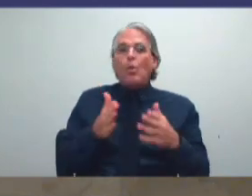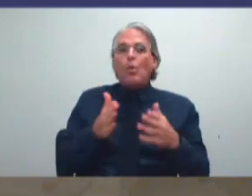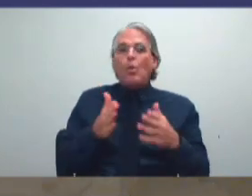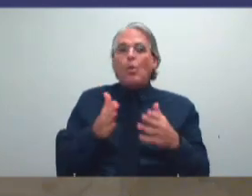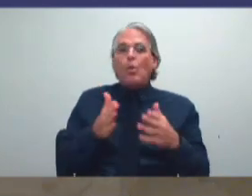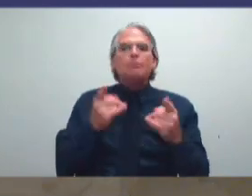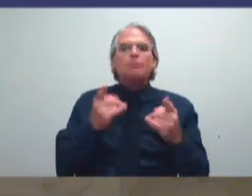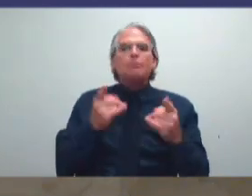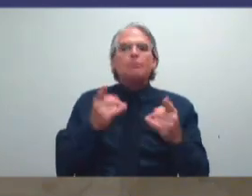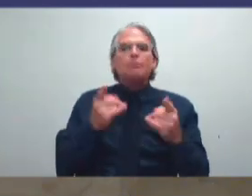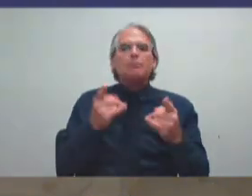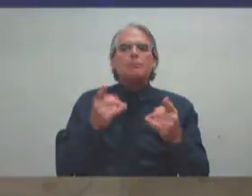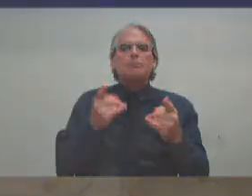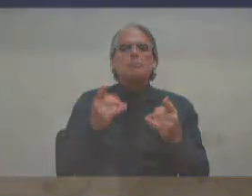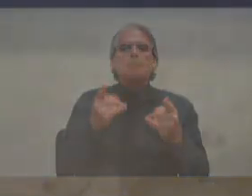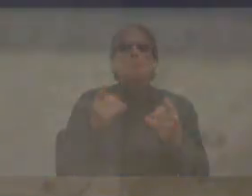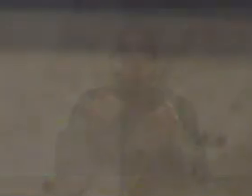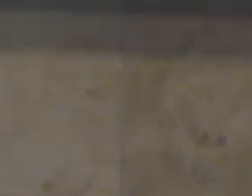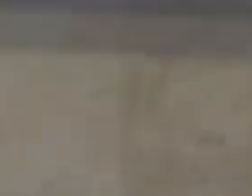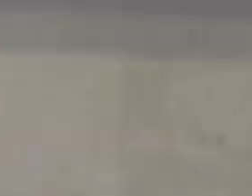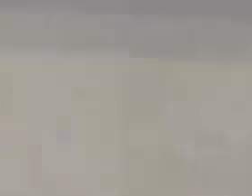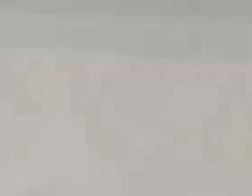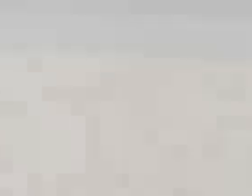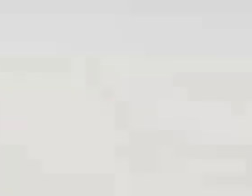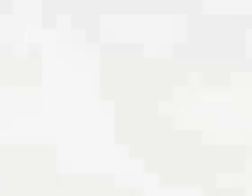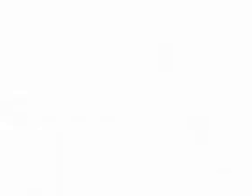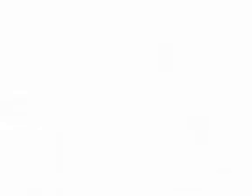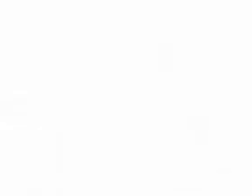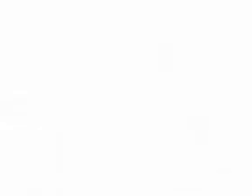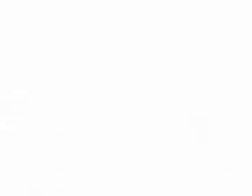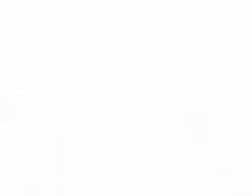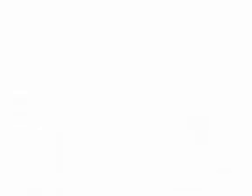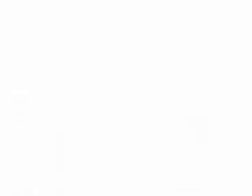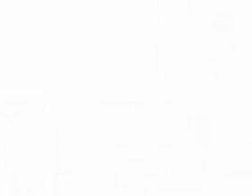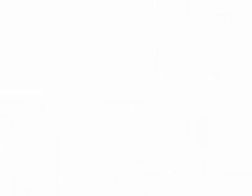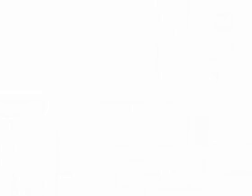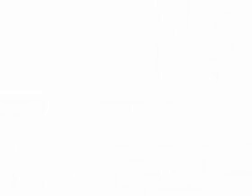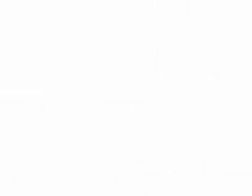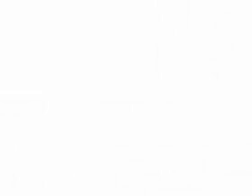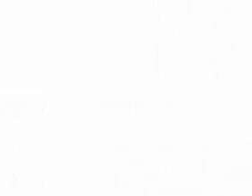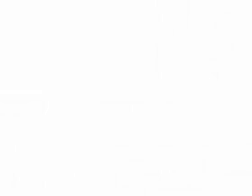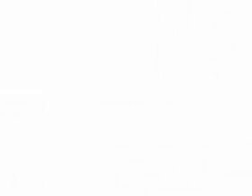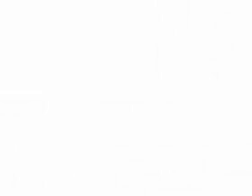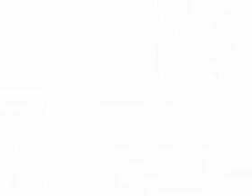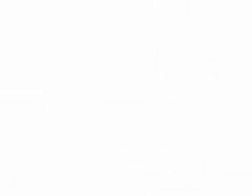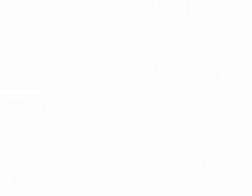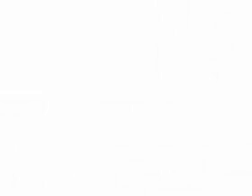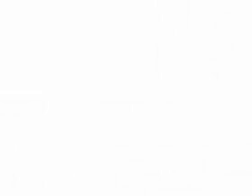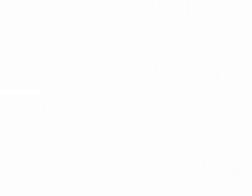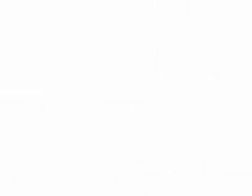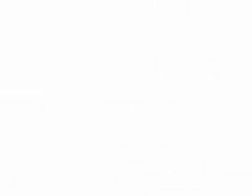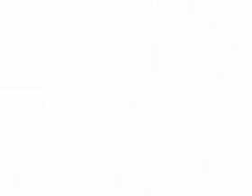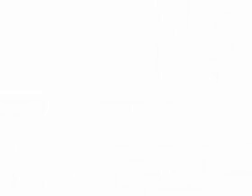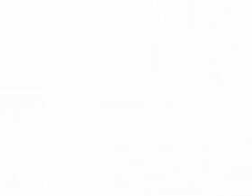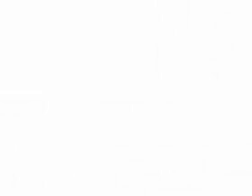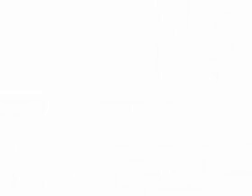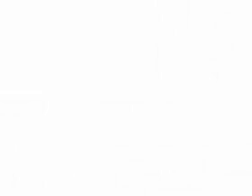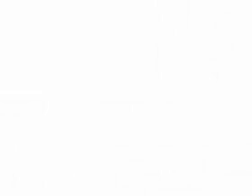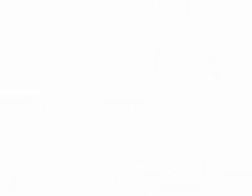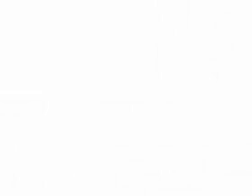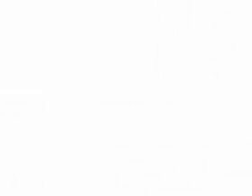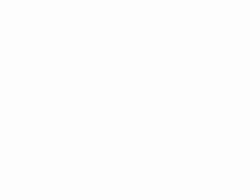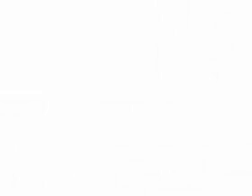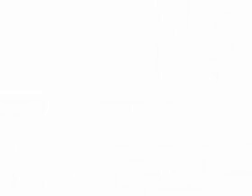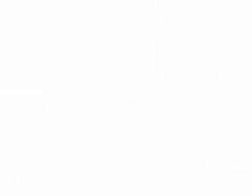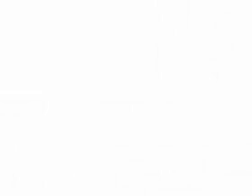data regarding COVID-19 and a way to influence behaviors that promote its spread. We do not intend our meter